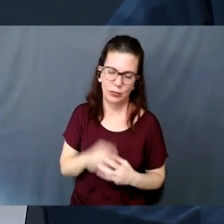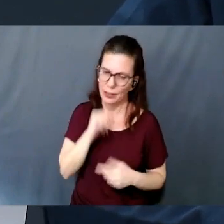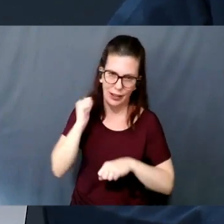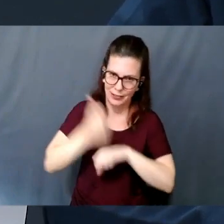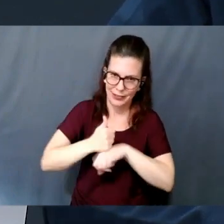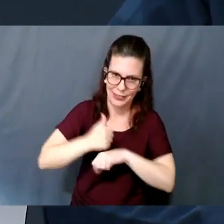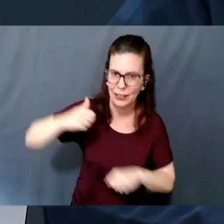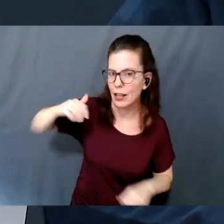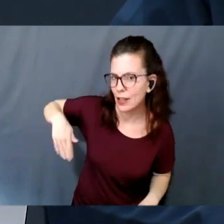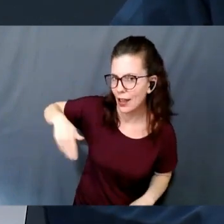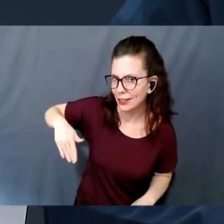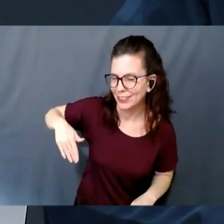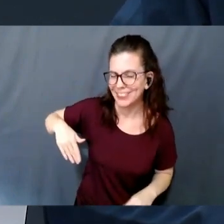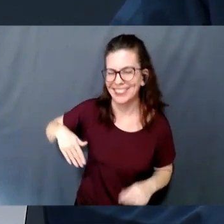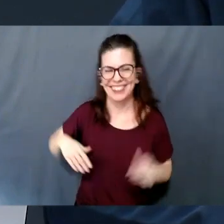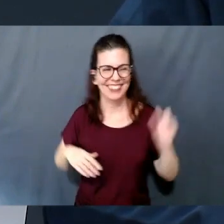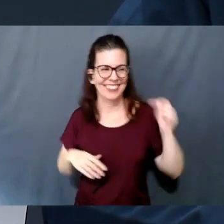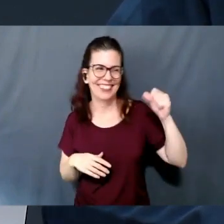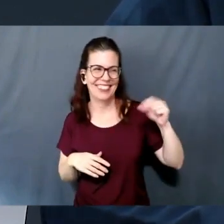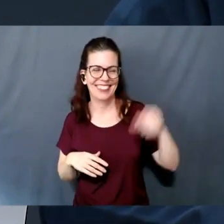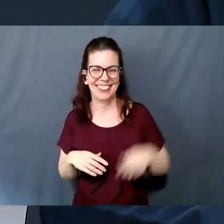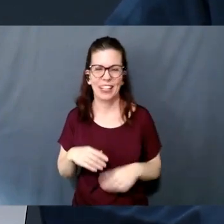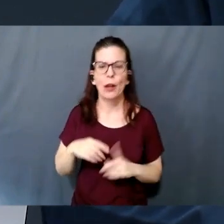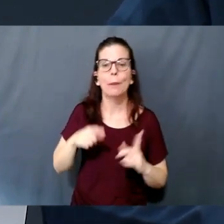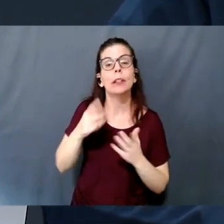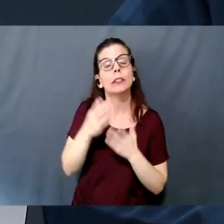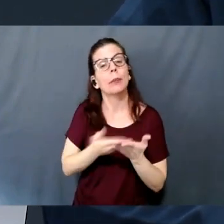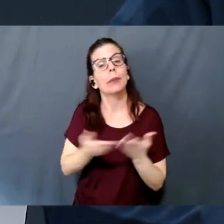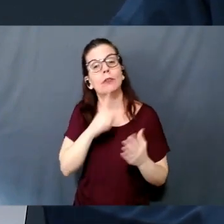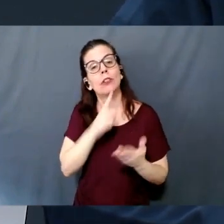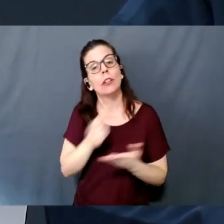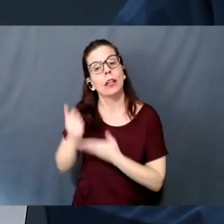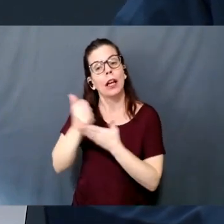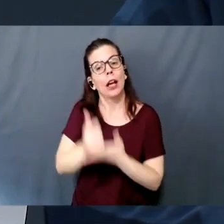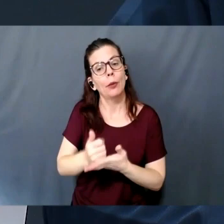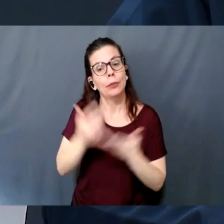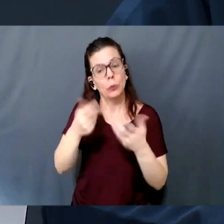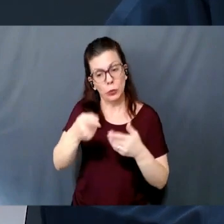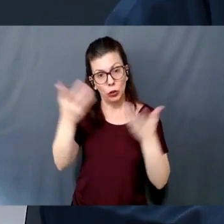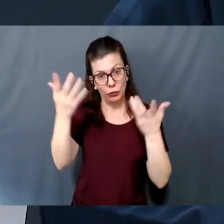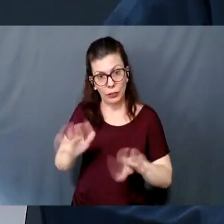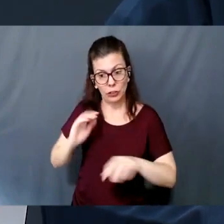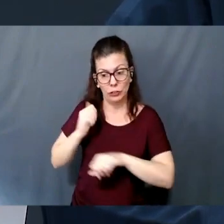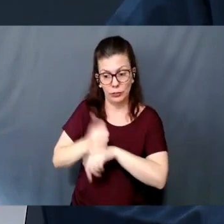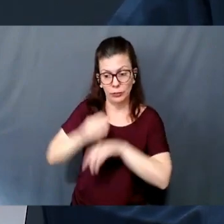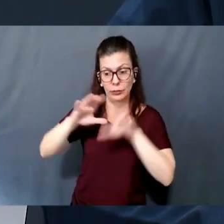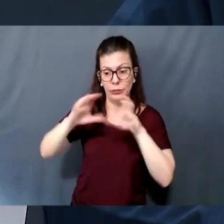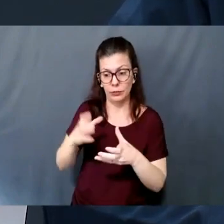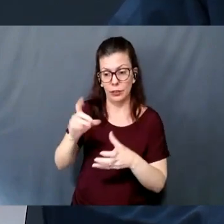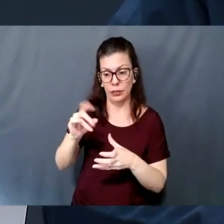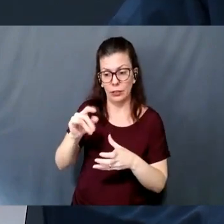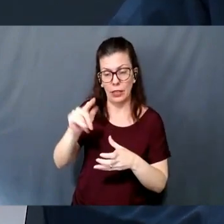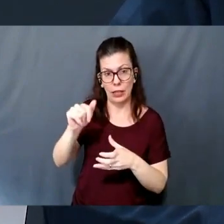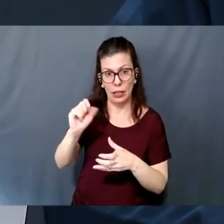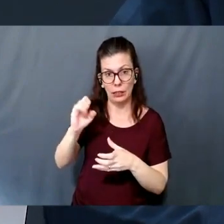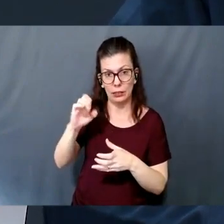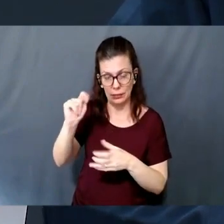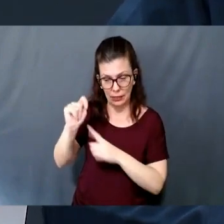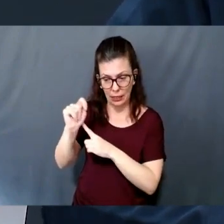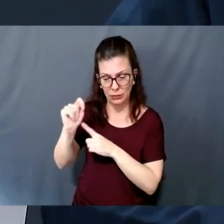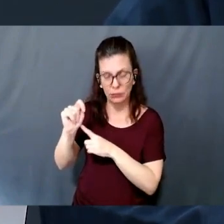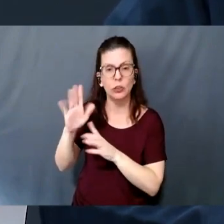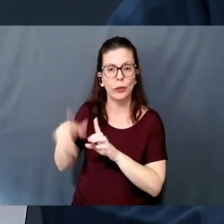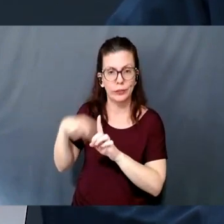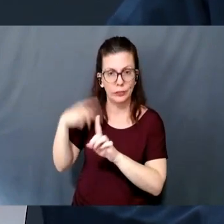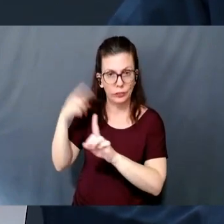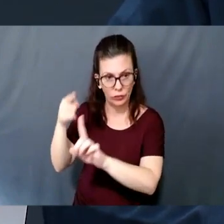yeah. But some of the things that it really does help with is once you have that data set and you've kind of have your target that or whatever